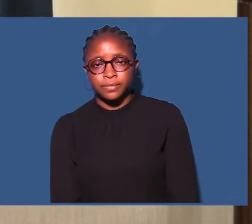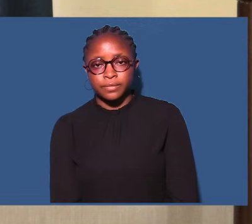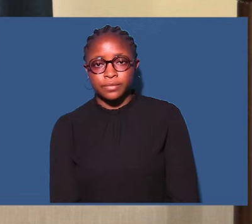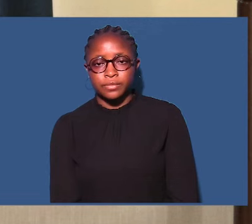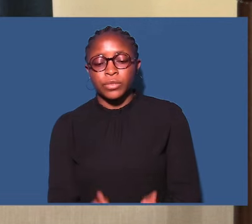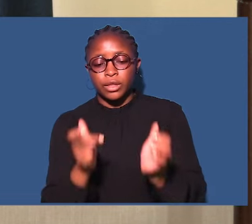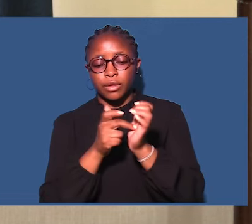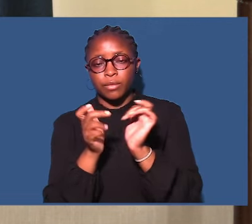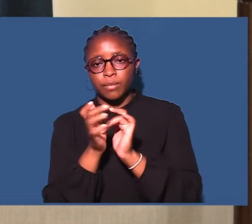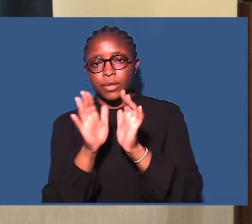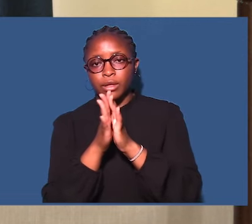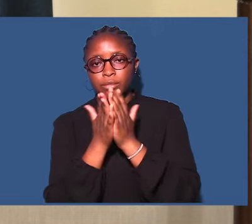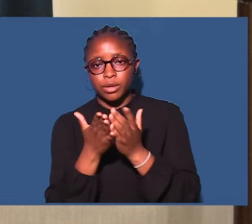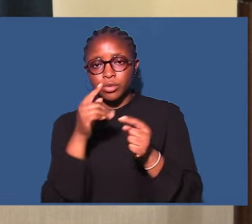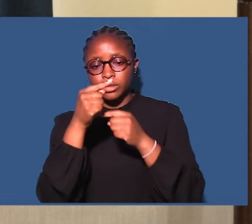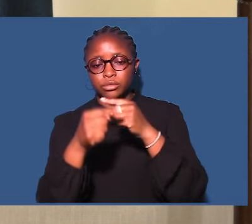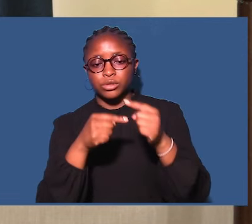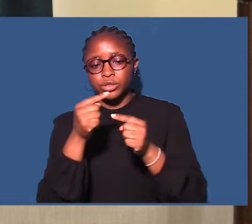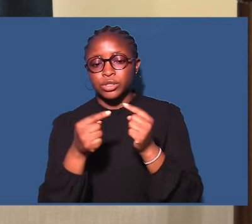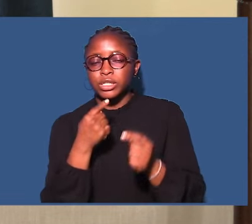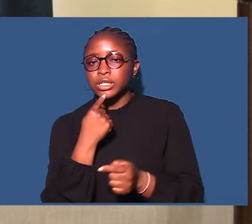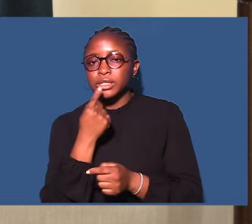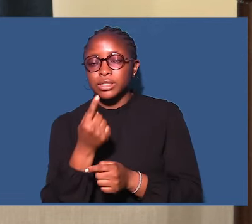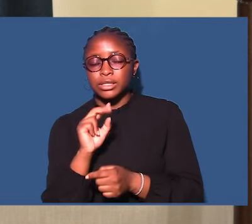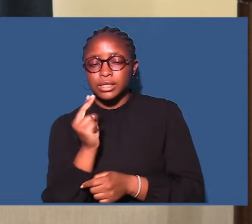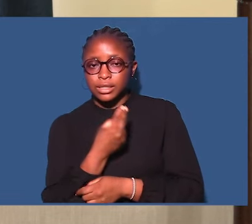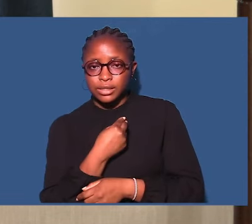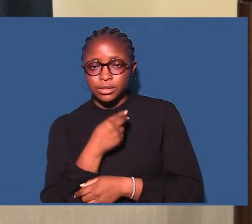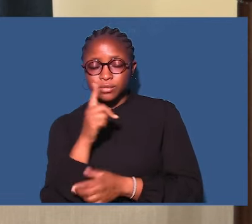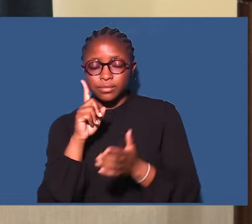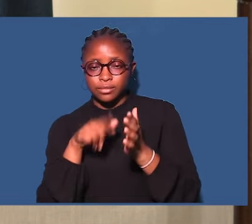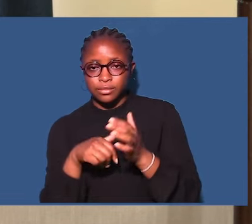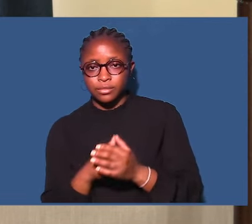The Bible continues to tell us that we should love others